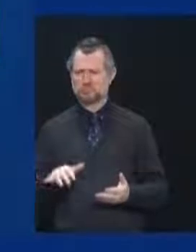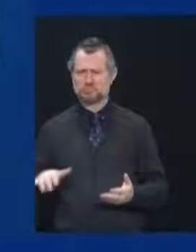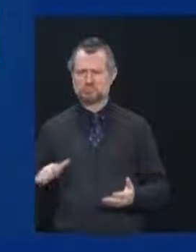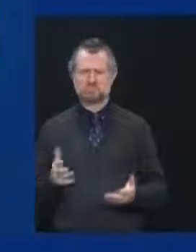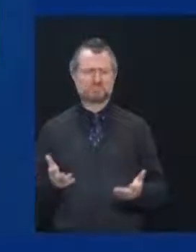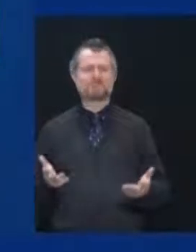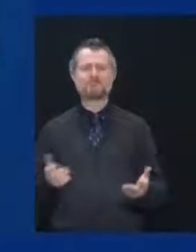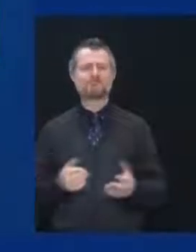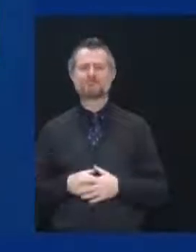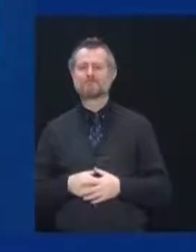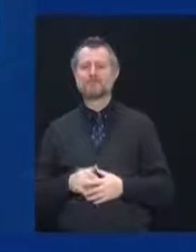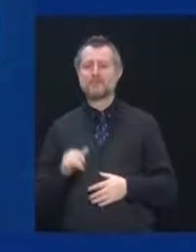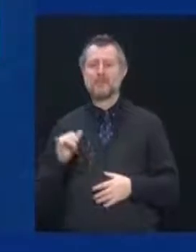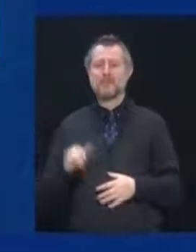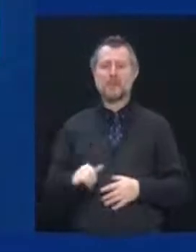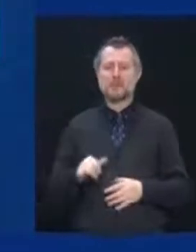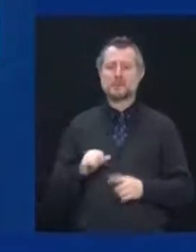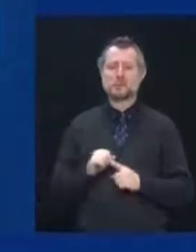is not,